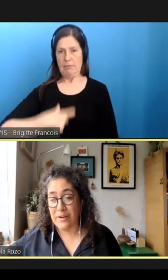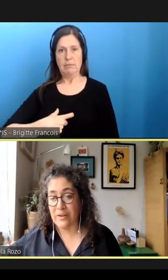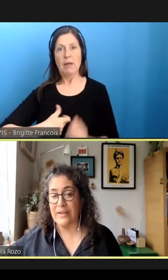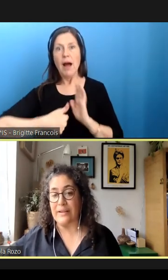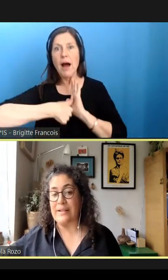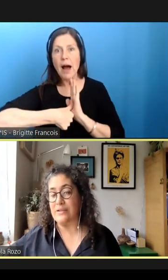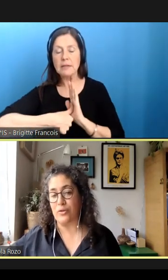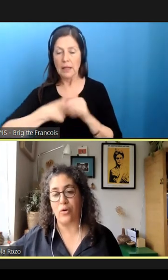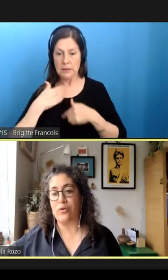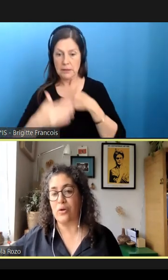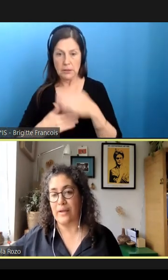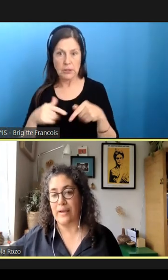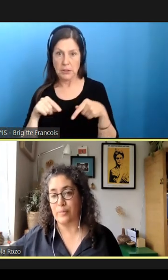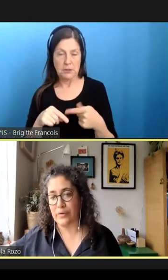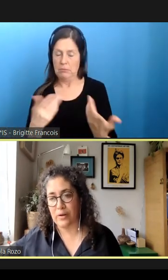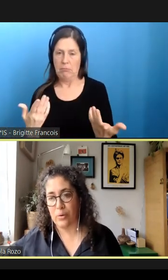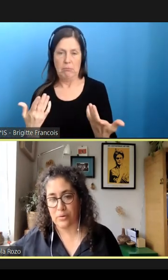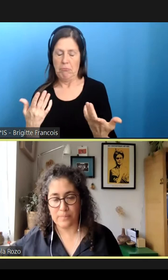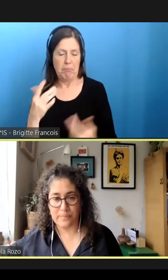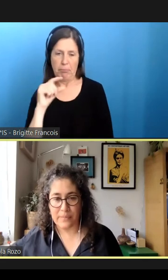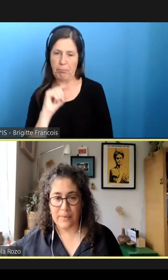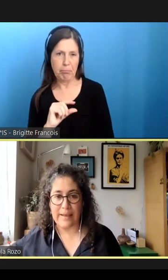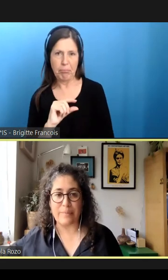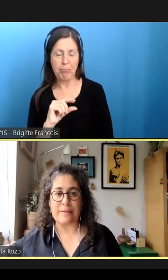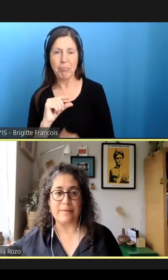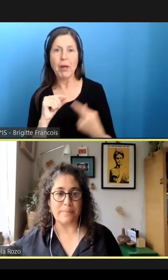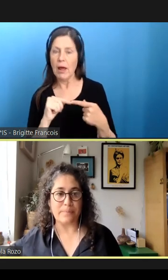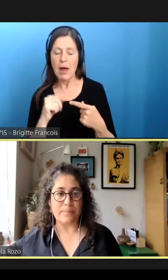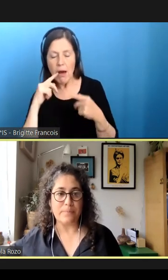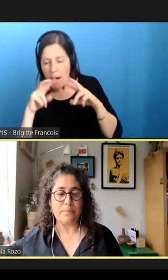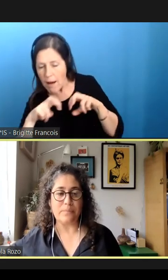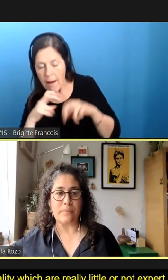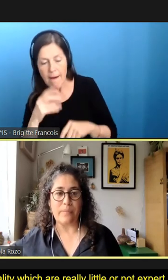are really little or not explored at all. Next, please.